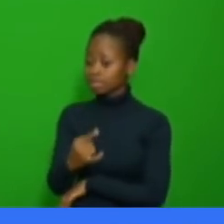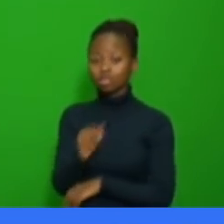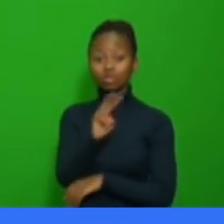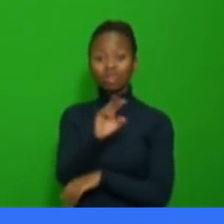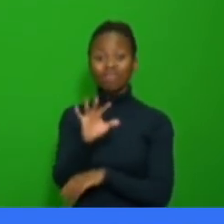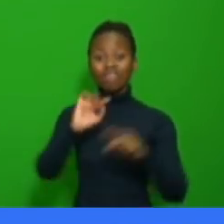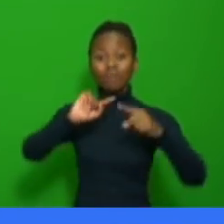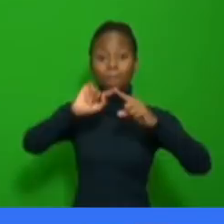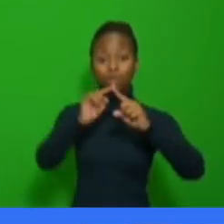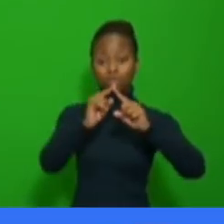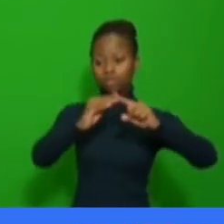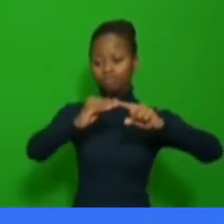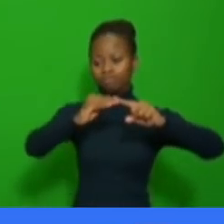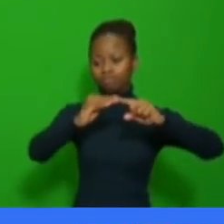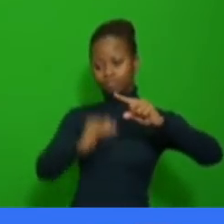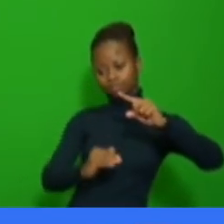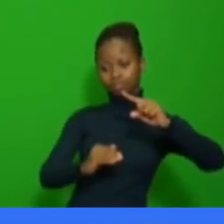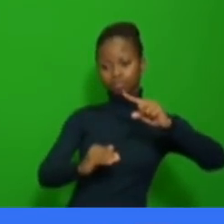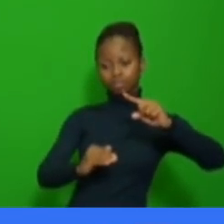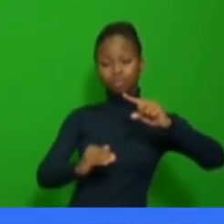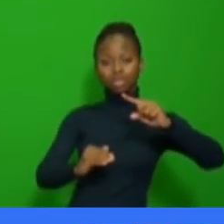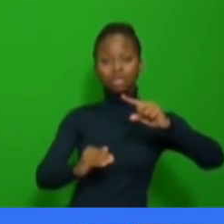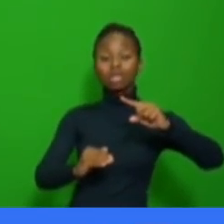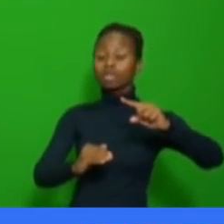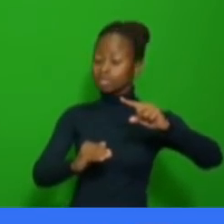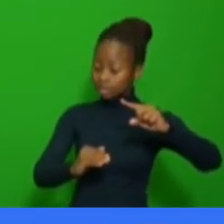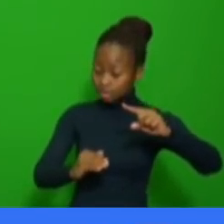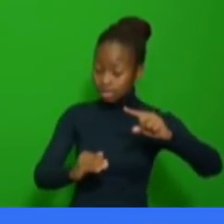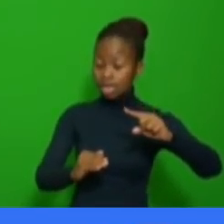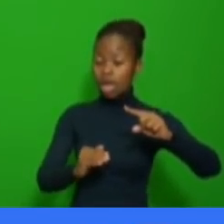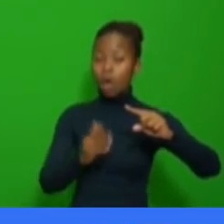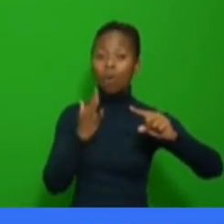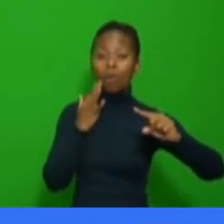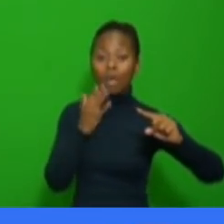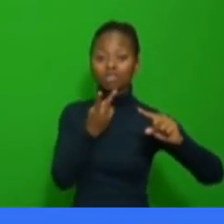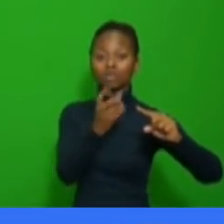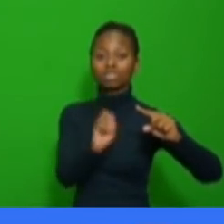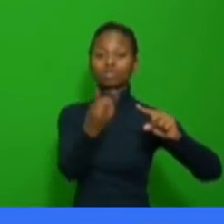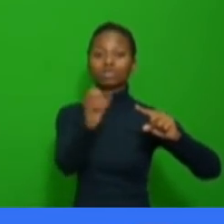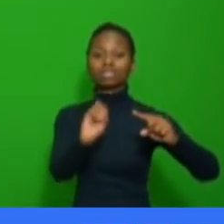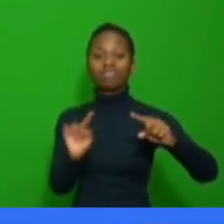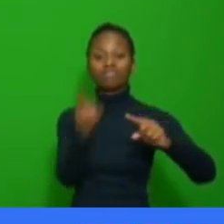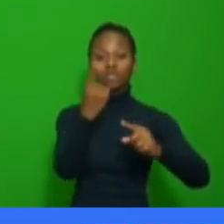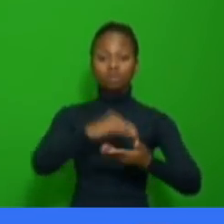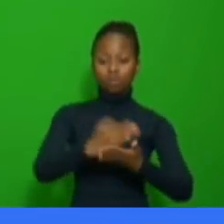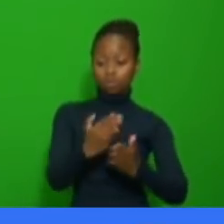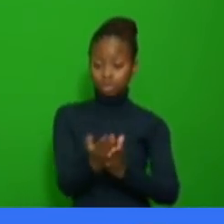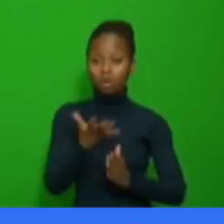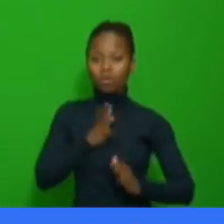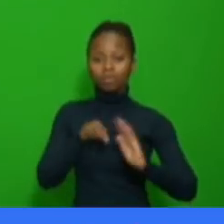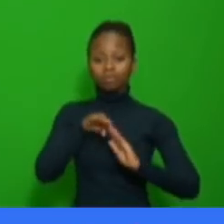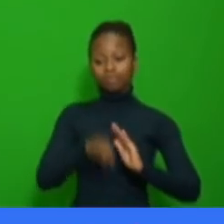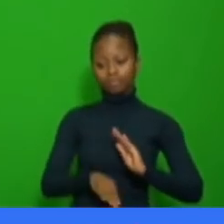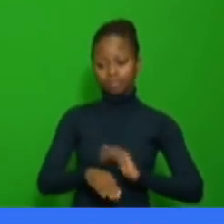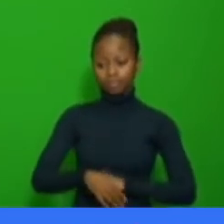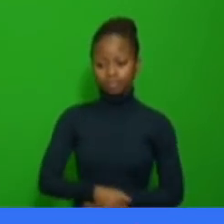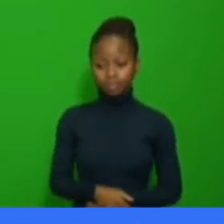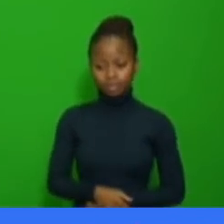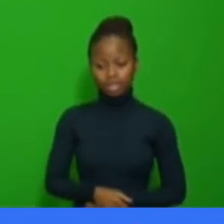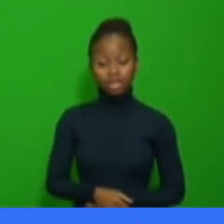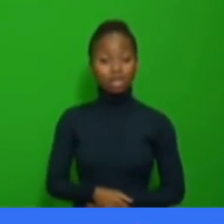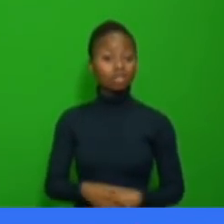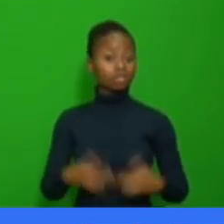25 basis points to the repo rate by the end of the first quarter of 2020.